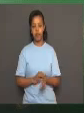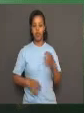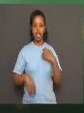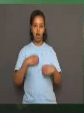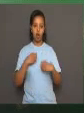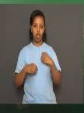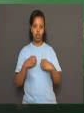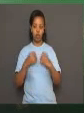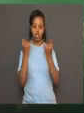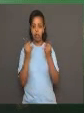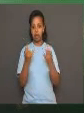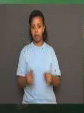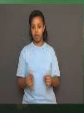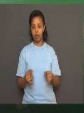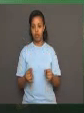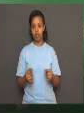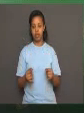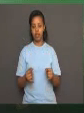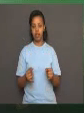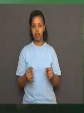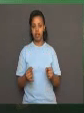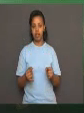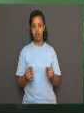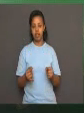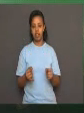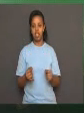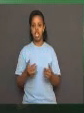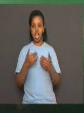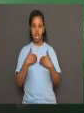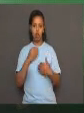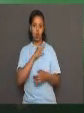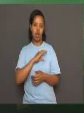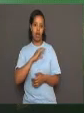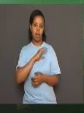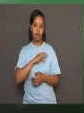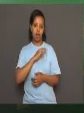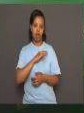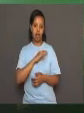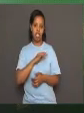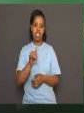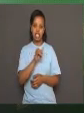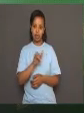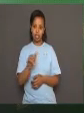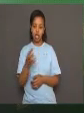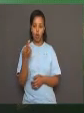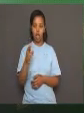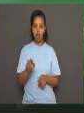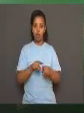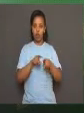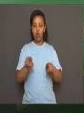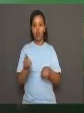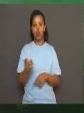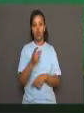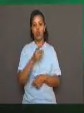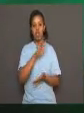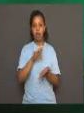Organisms are classified by determining the features that are similar or different between them.